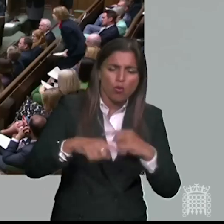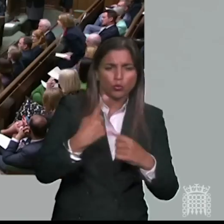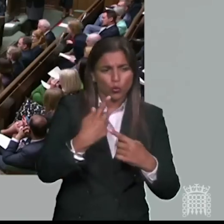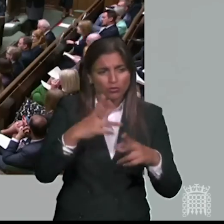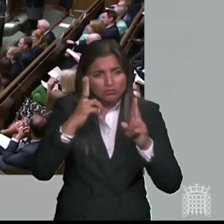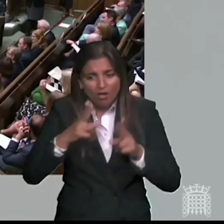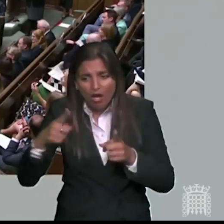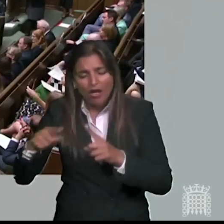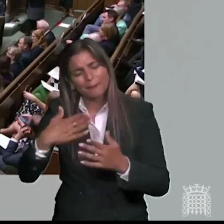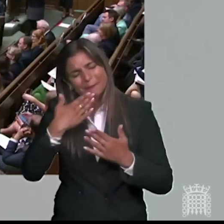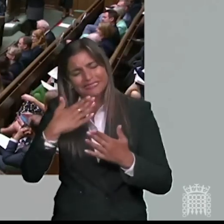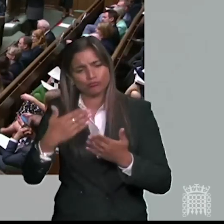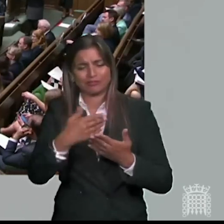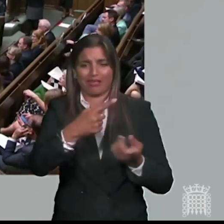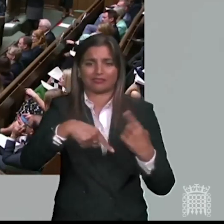families?